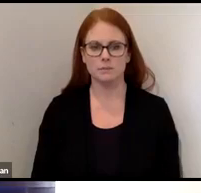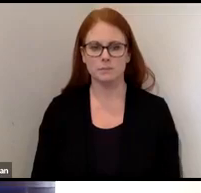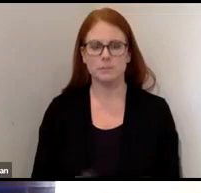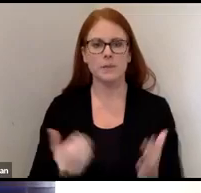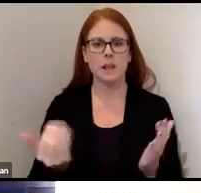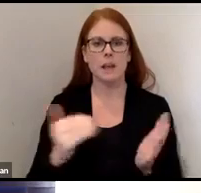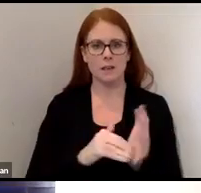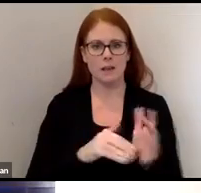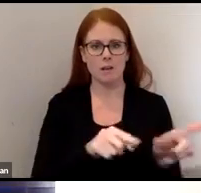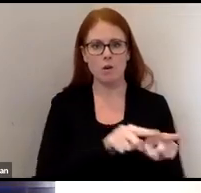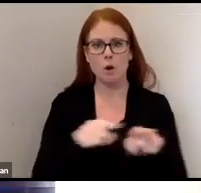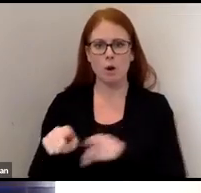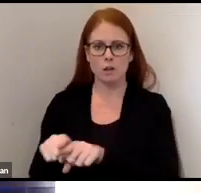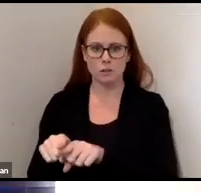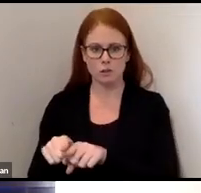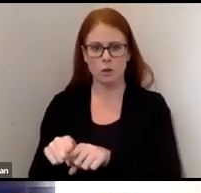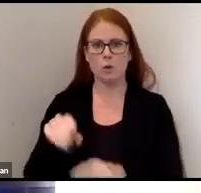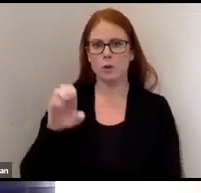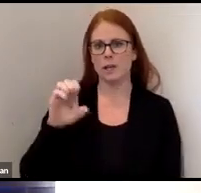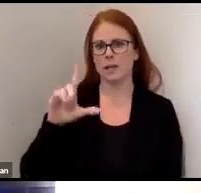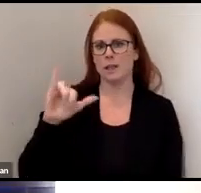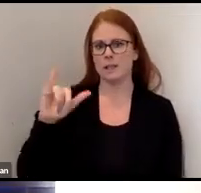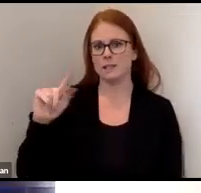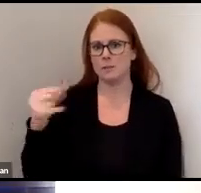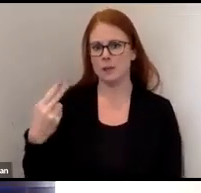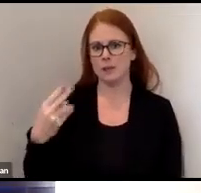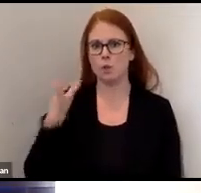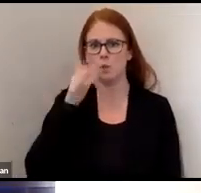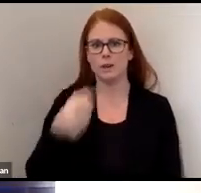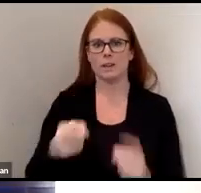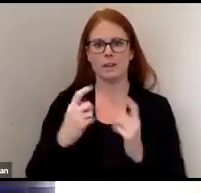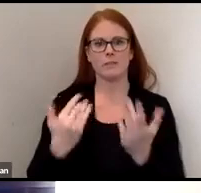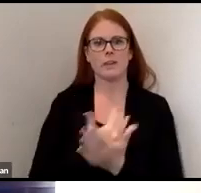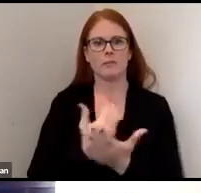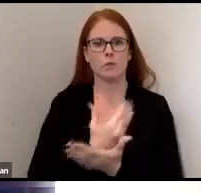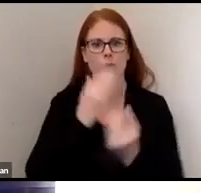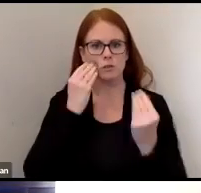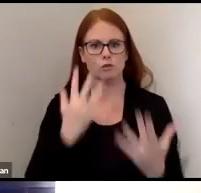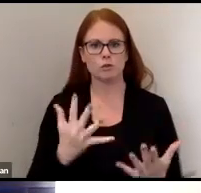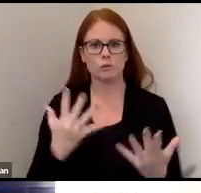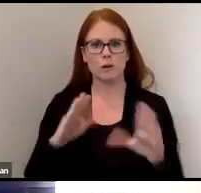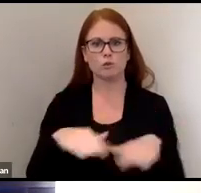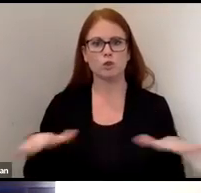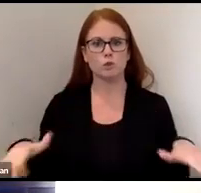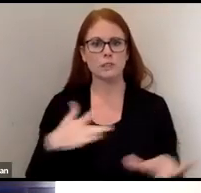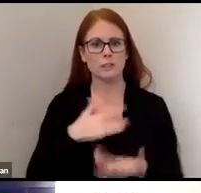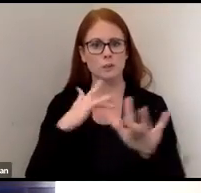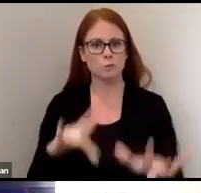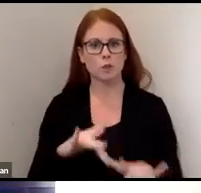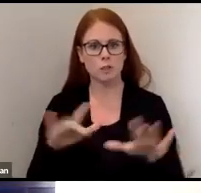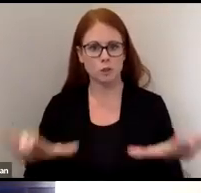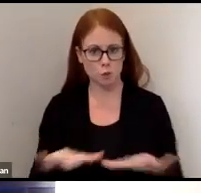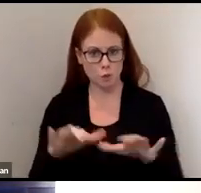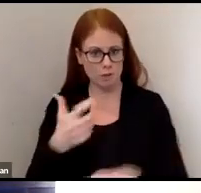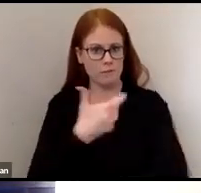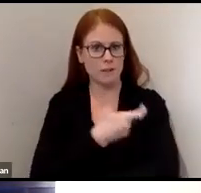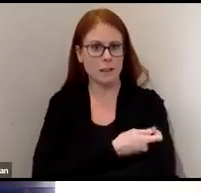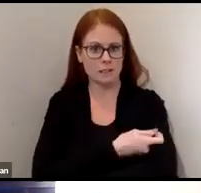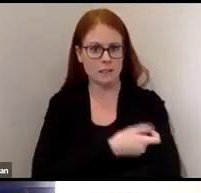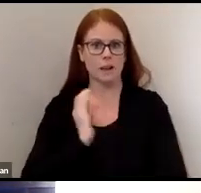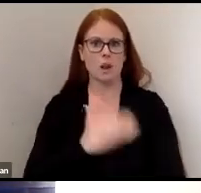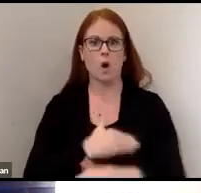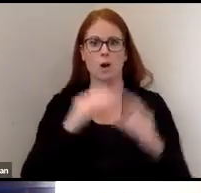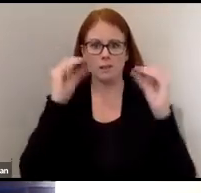There's also Elizabeth will update on what Children Mercy has been doing, vaccinating in our